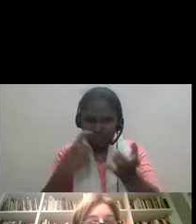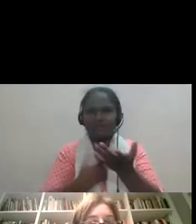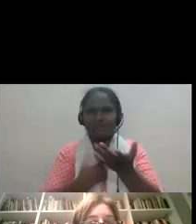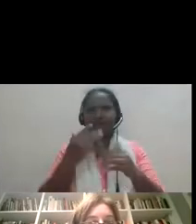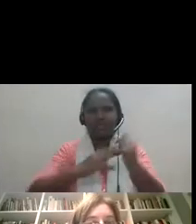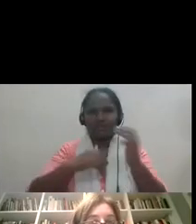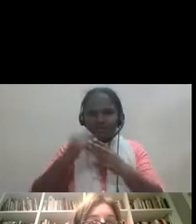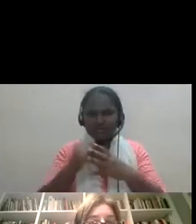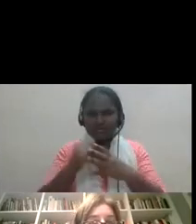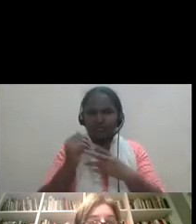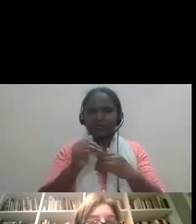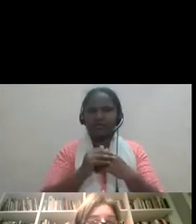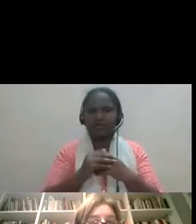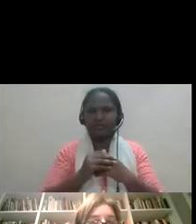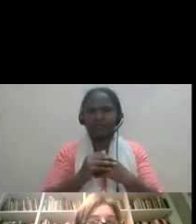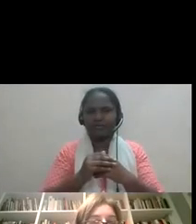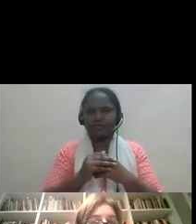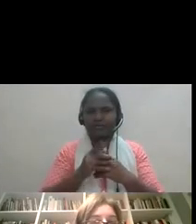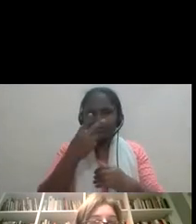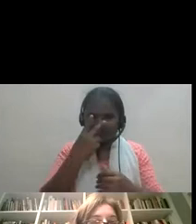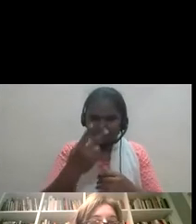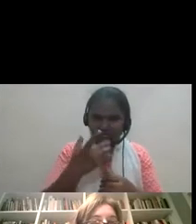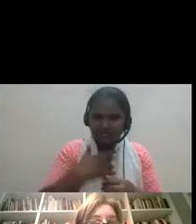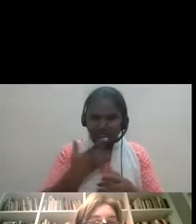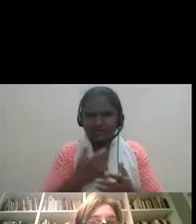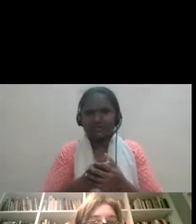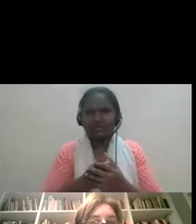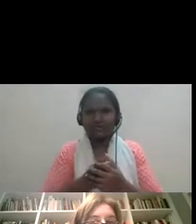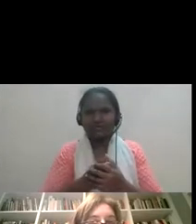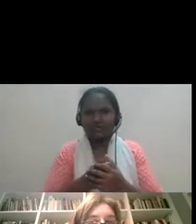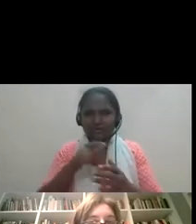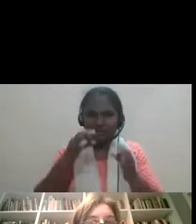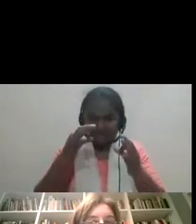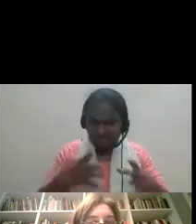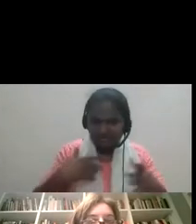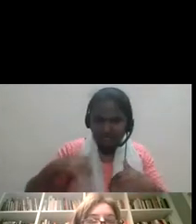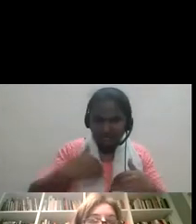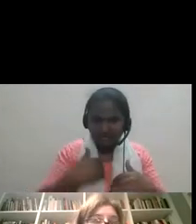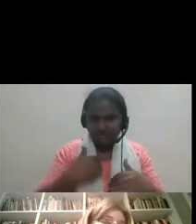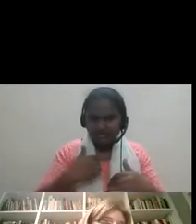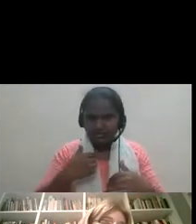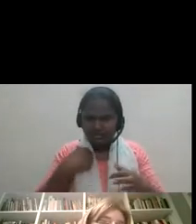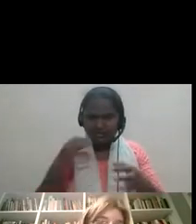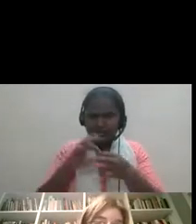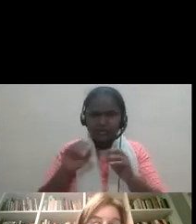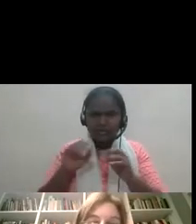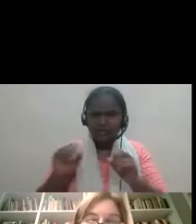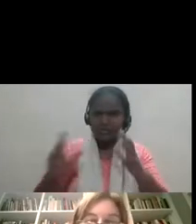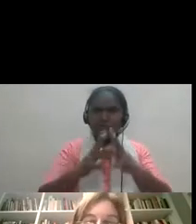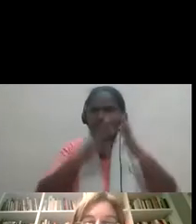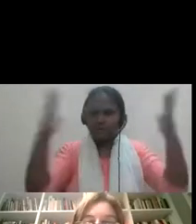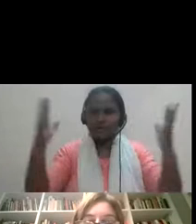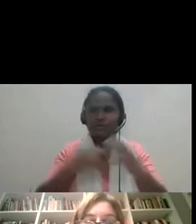construct, and there you see it further realized. And I cannot show a lot